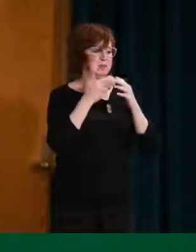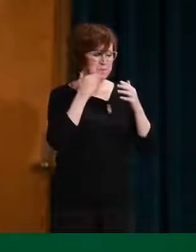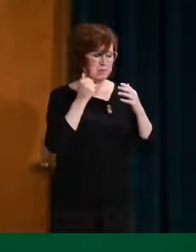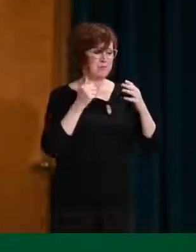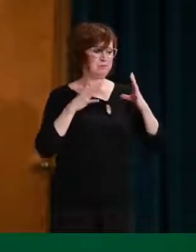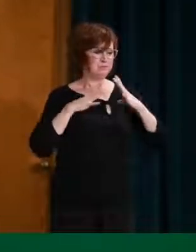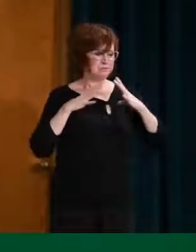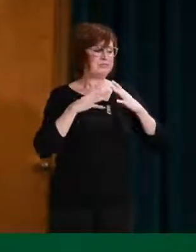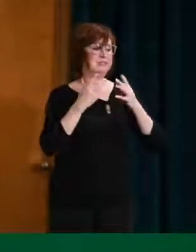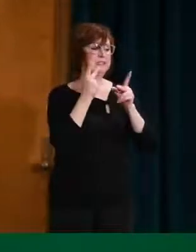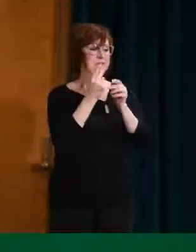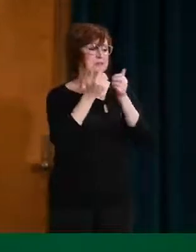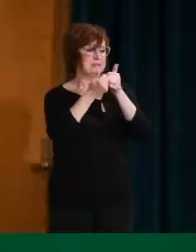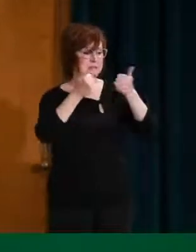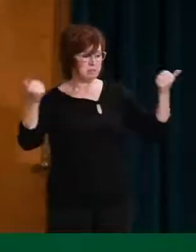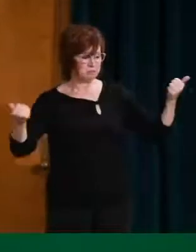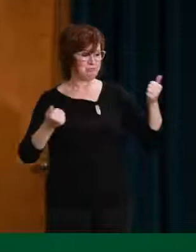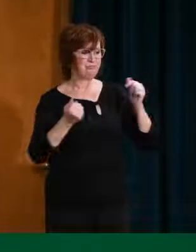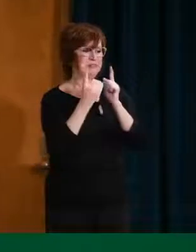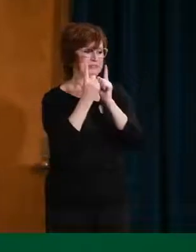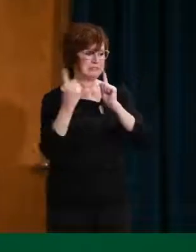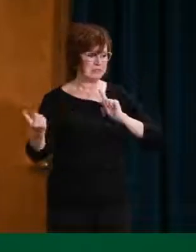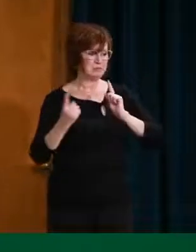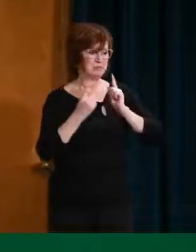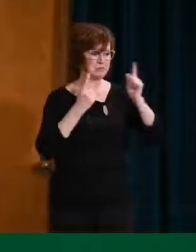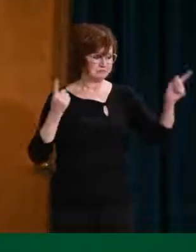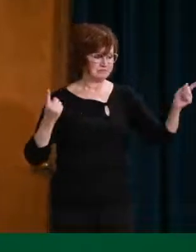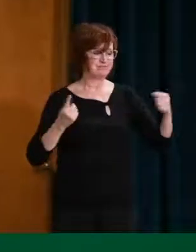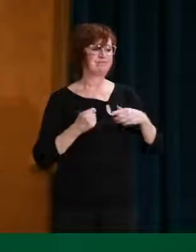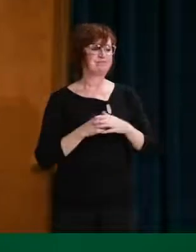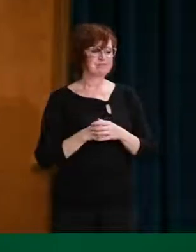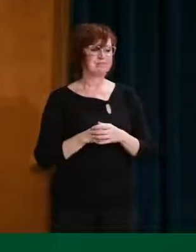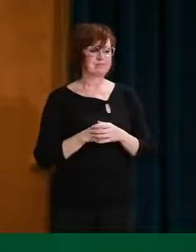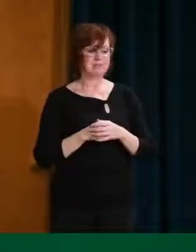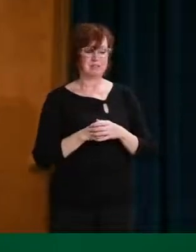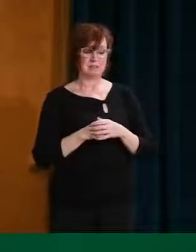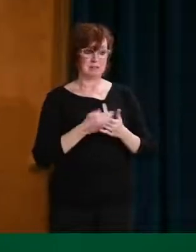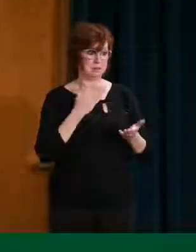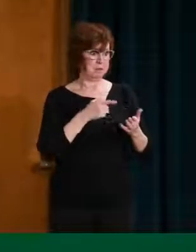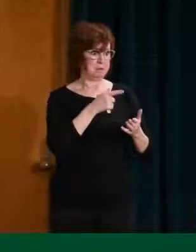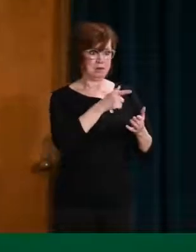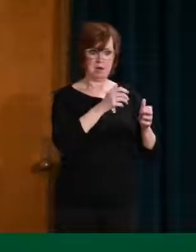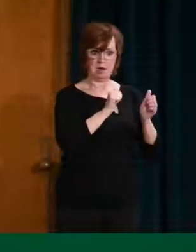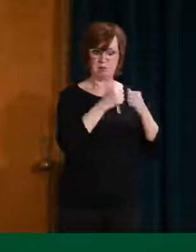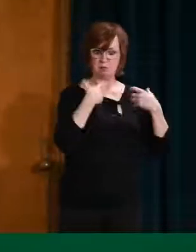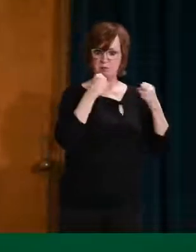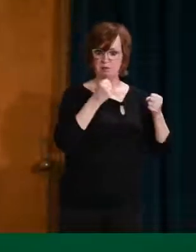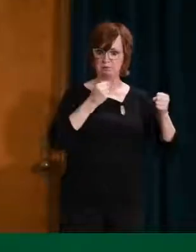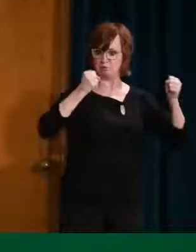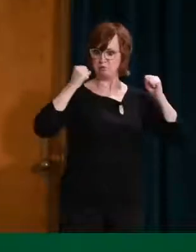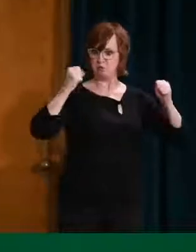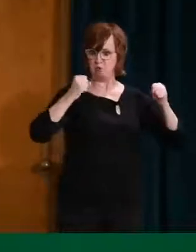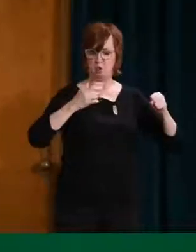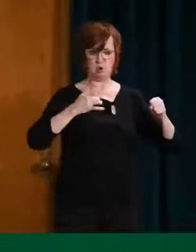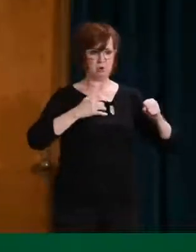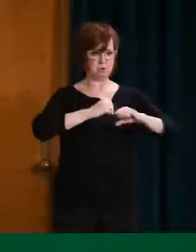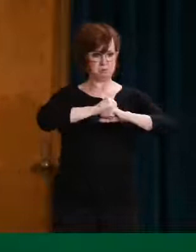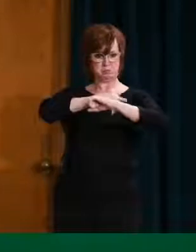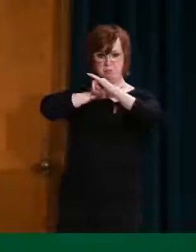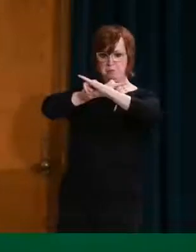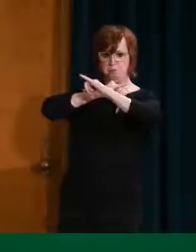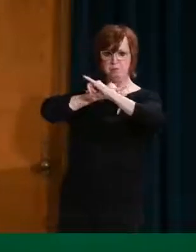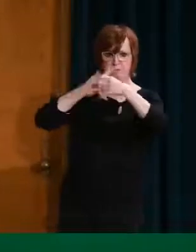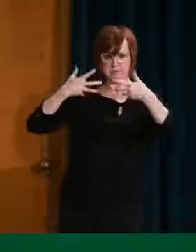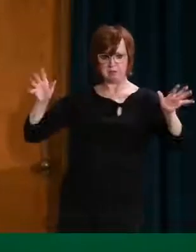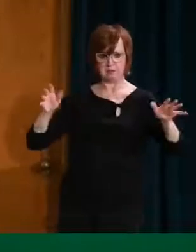of immunity people develop, whether some people develop a stronger immunity, maybe if they're young and some who are older and